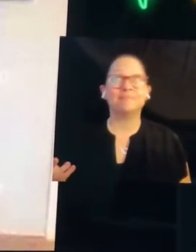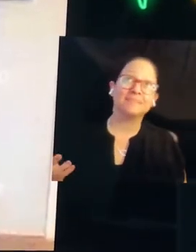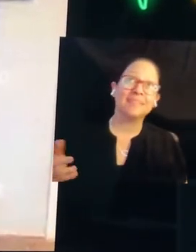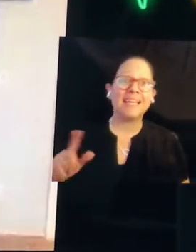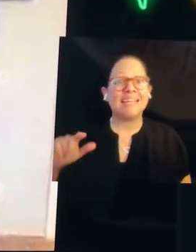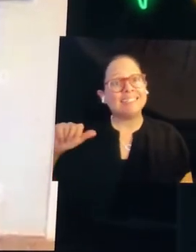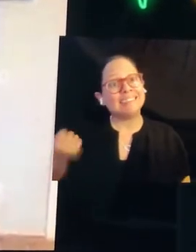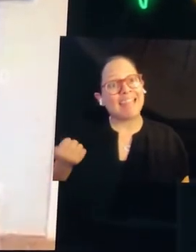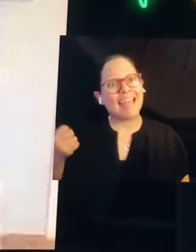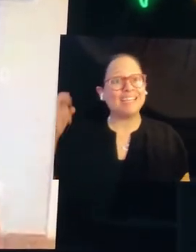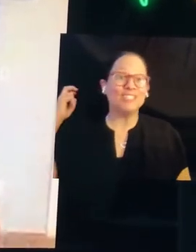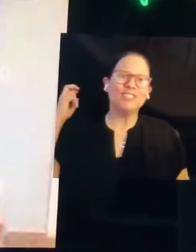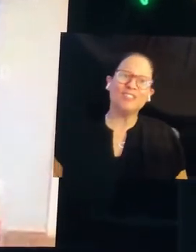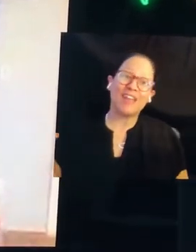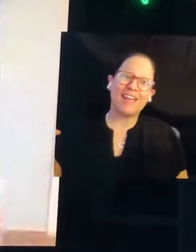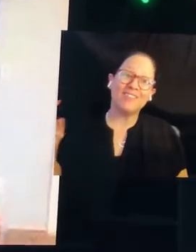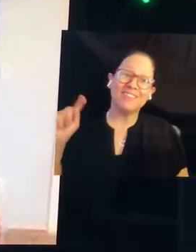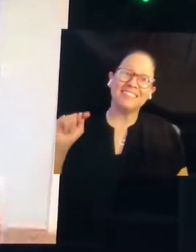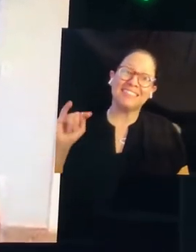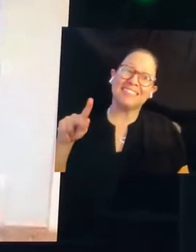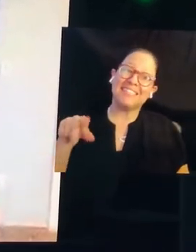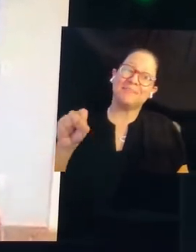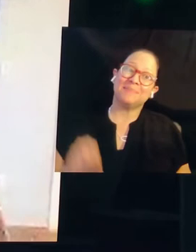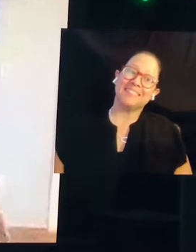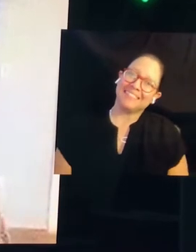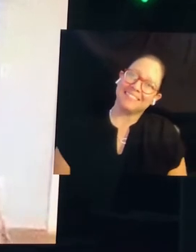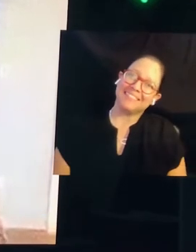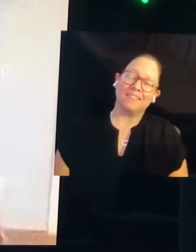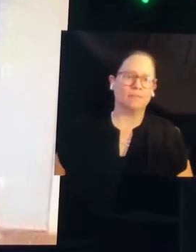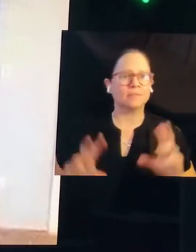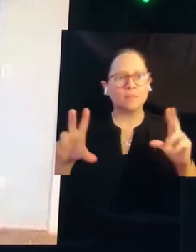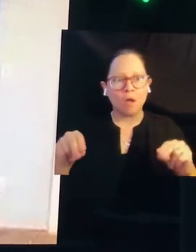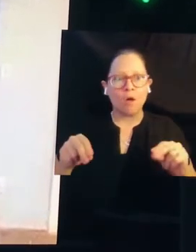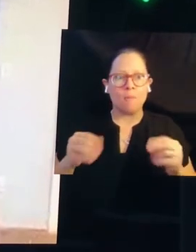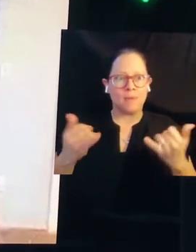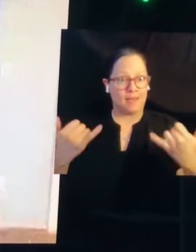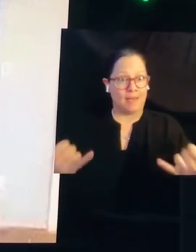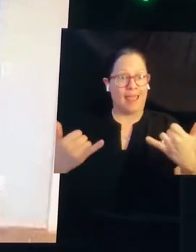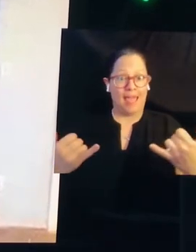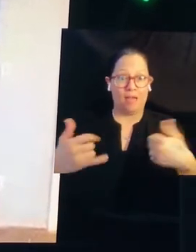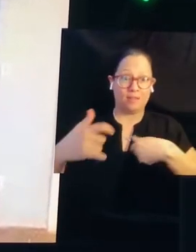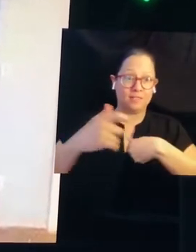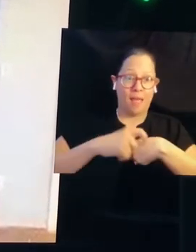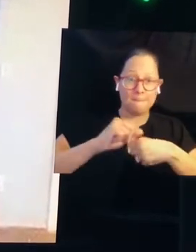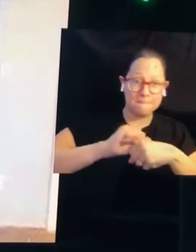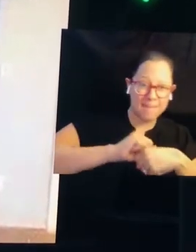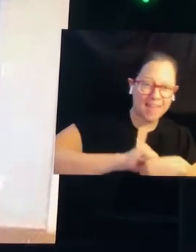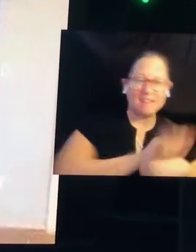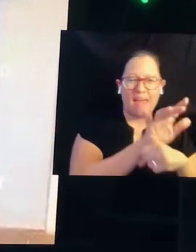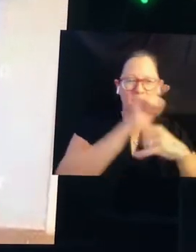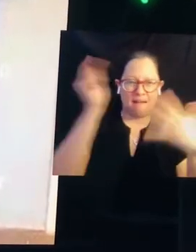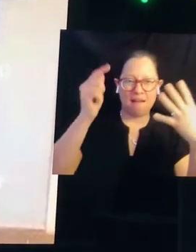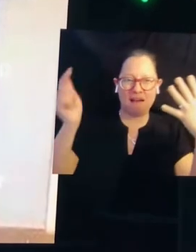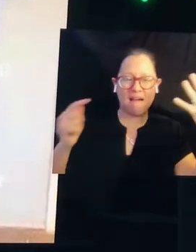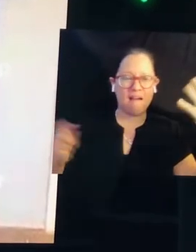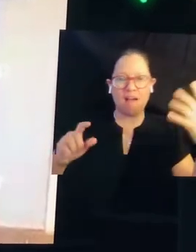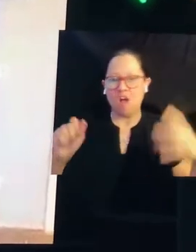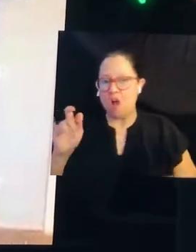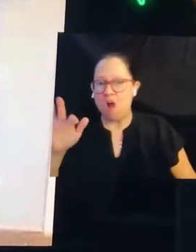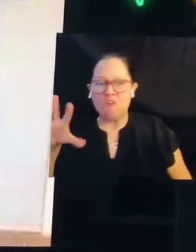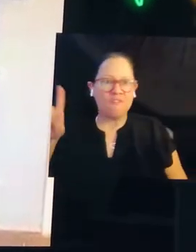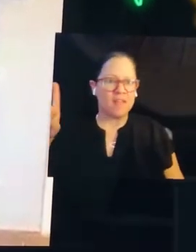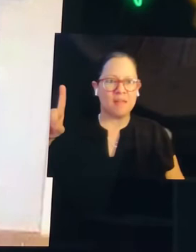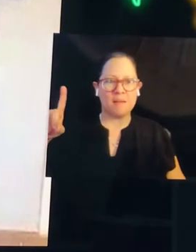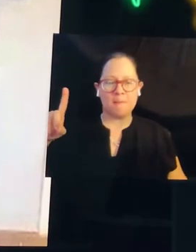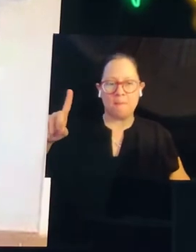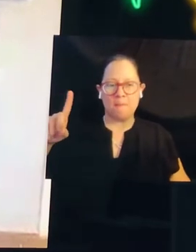but it's, you know, it's more like, you know, especially like during these times that there's pandemics, that there, you know, COVID, that there's political upheaval, that